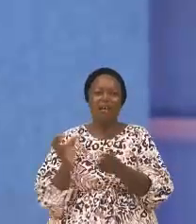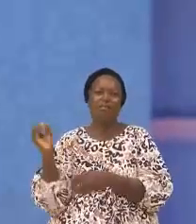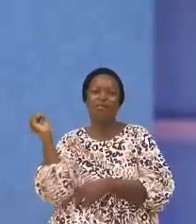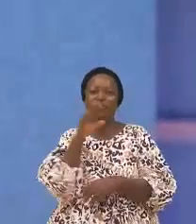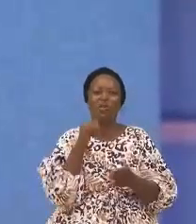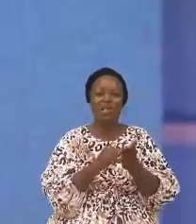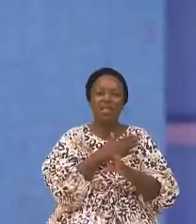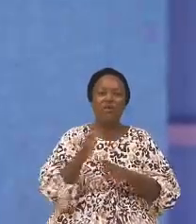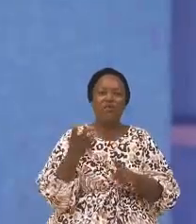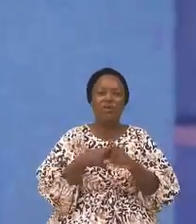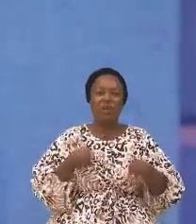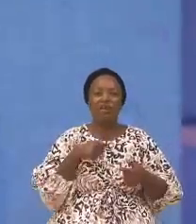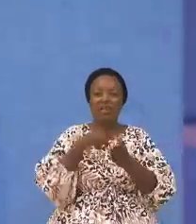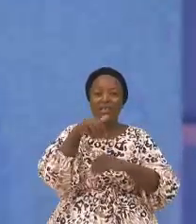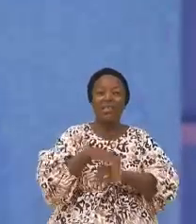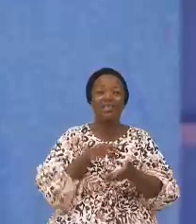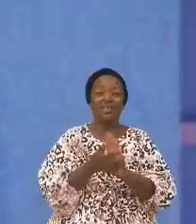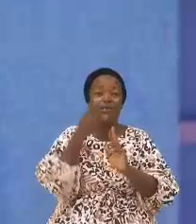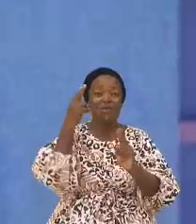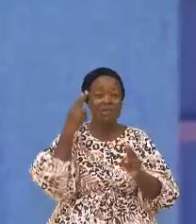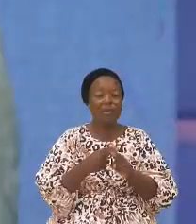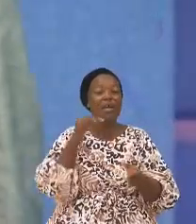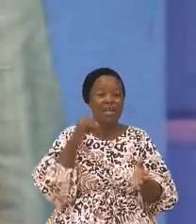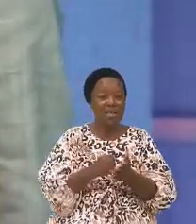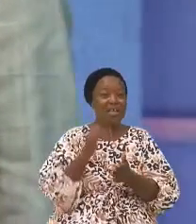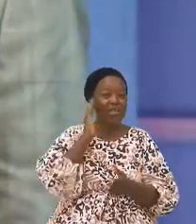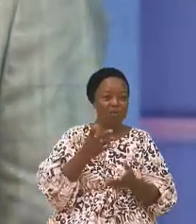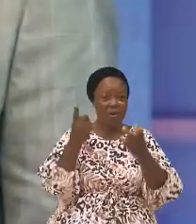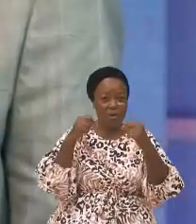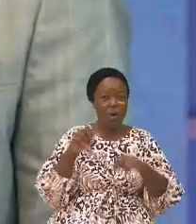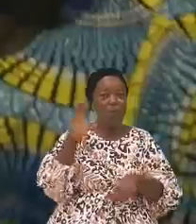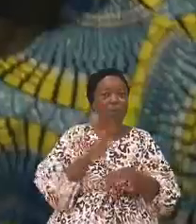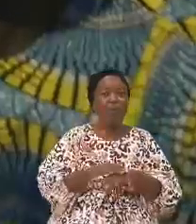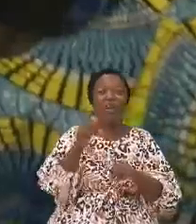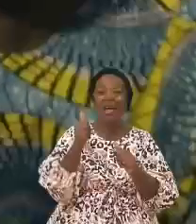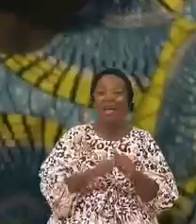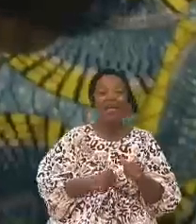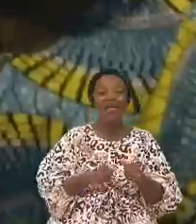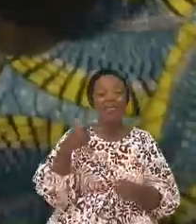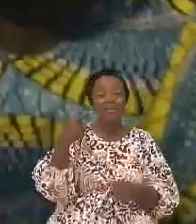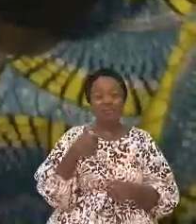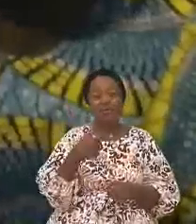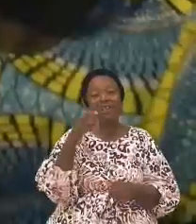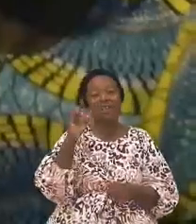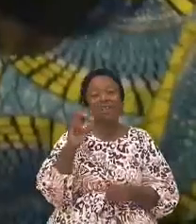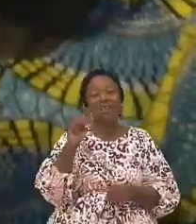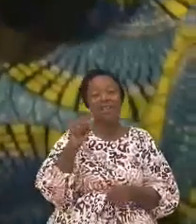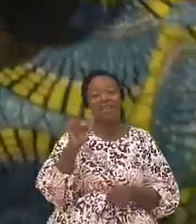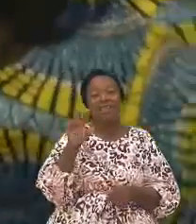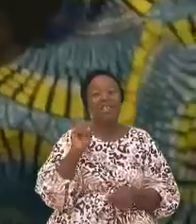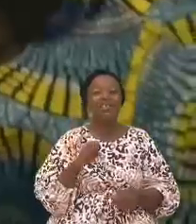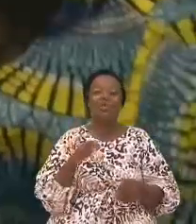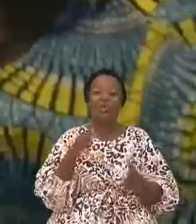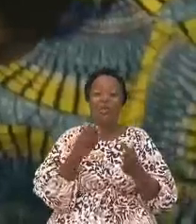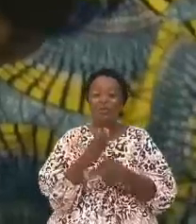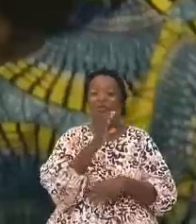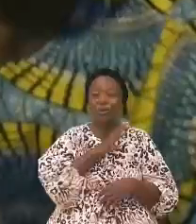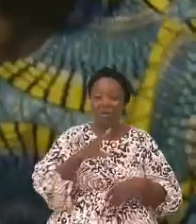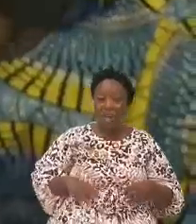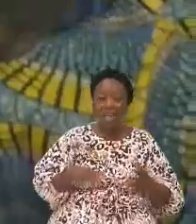the Lord will lift it and throw it away from your life tonight in Jesus' name. It will come on